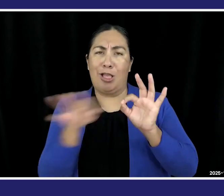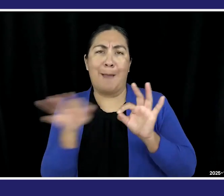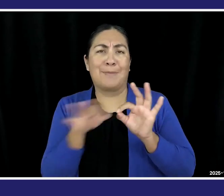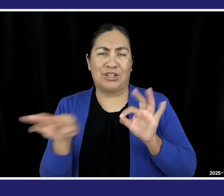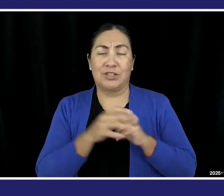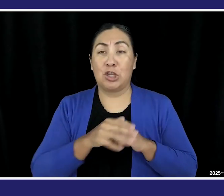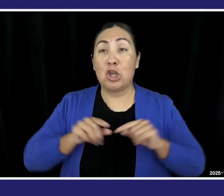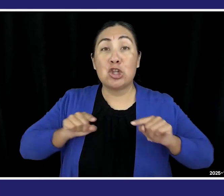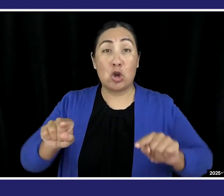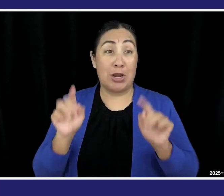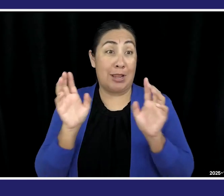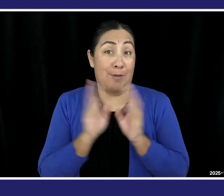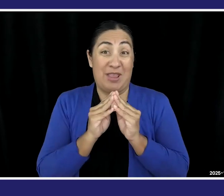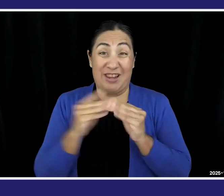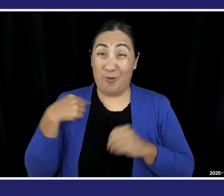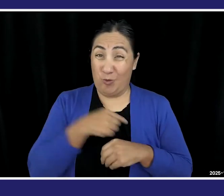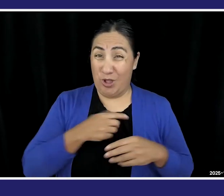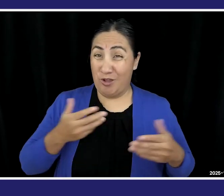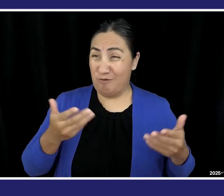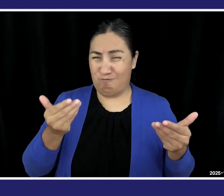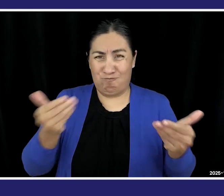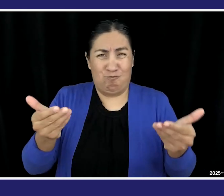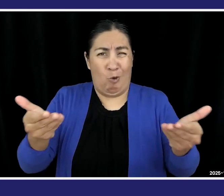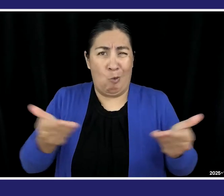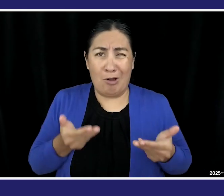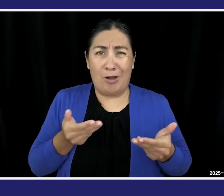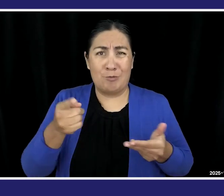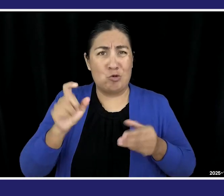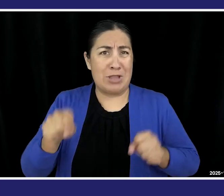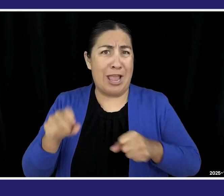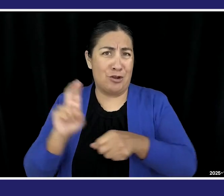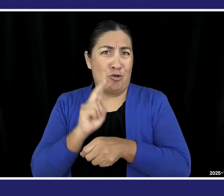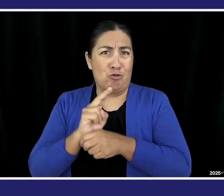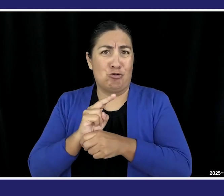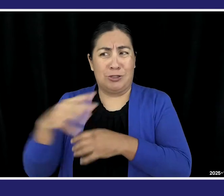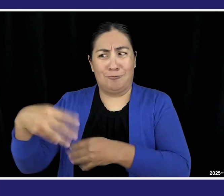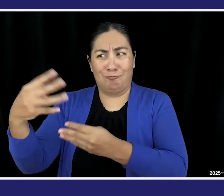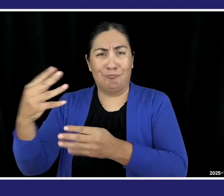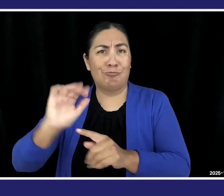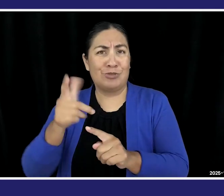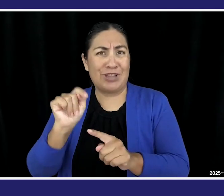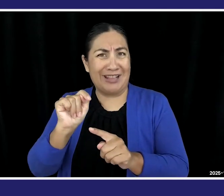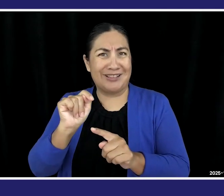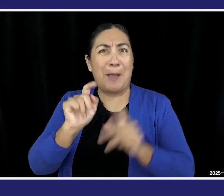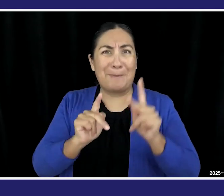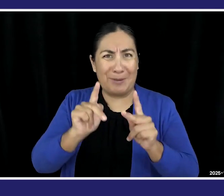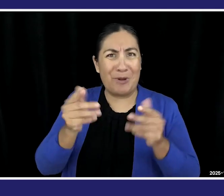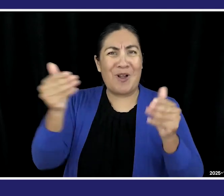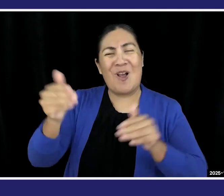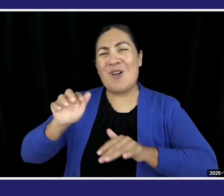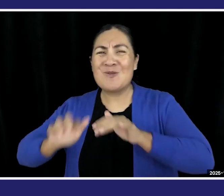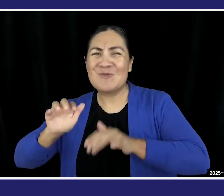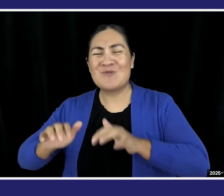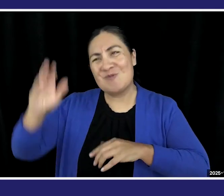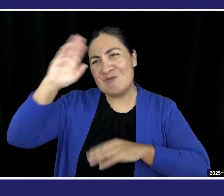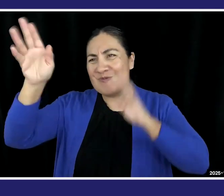Throughout the meeting, we want to welcome you to please use the chat today, as I see a lot of people are introducing themselves.